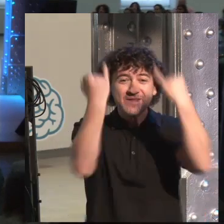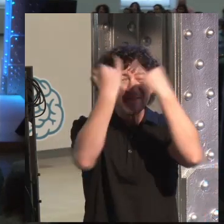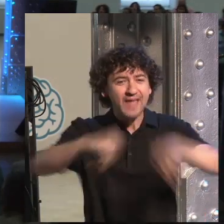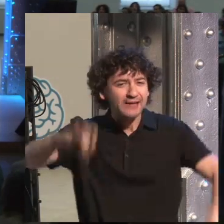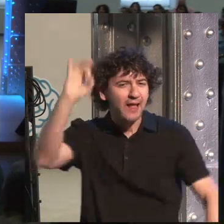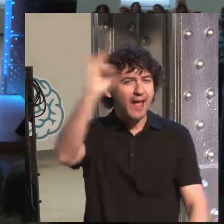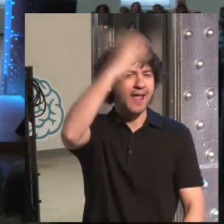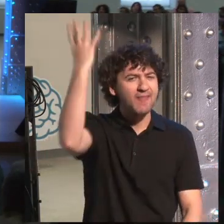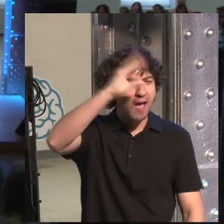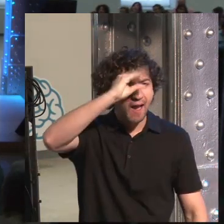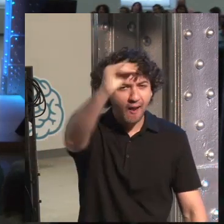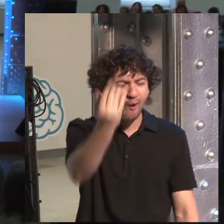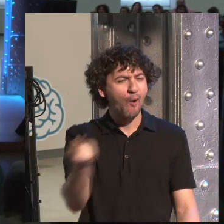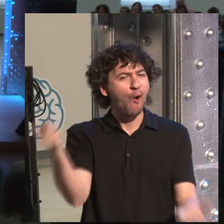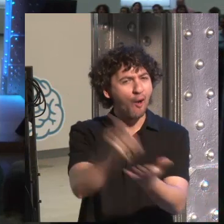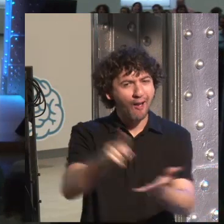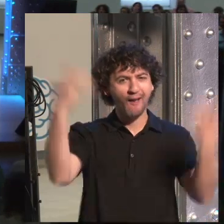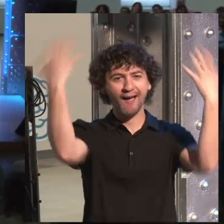Party.